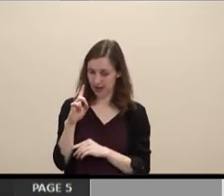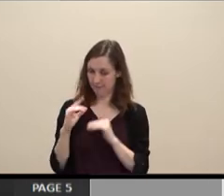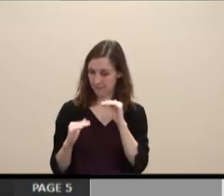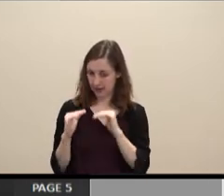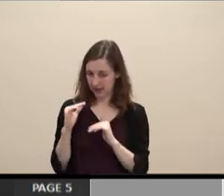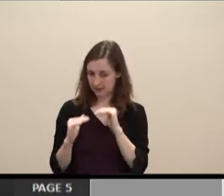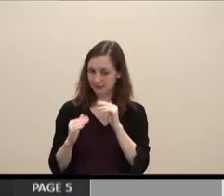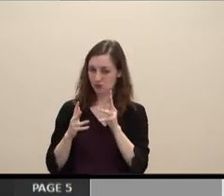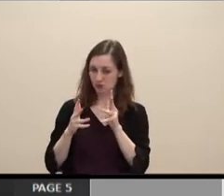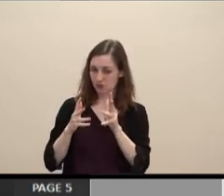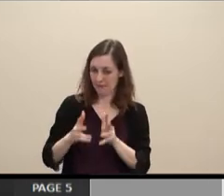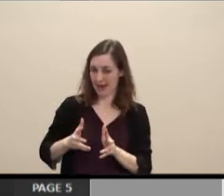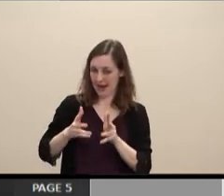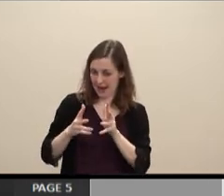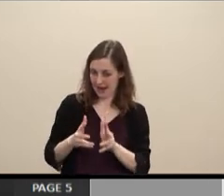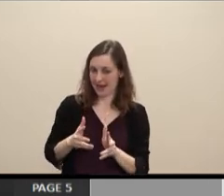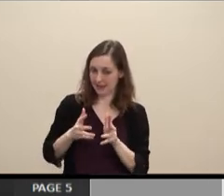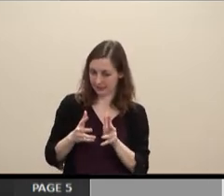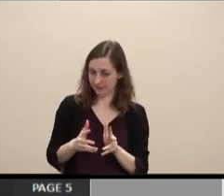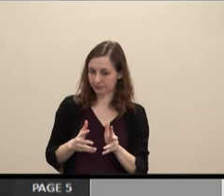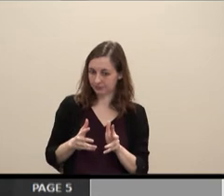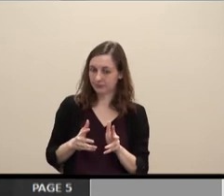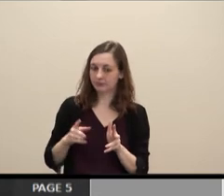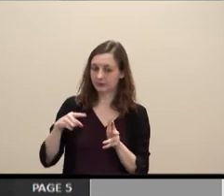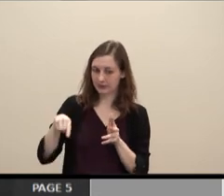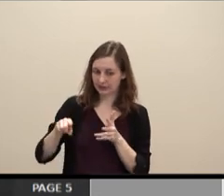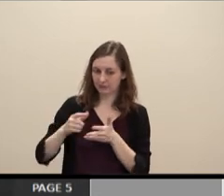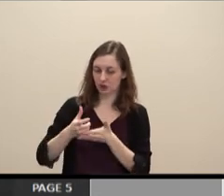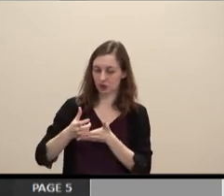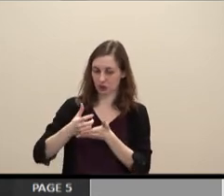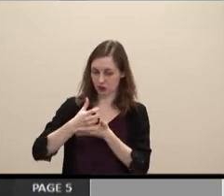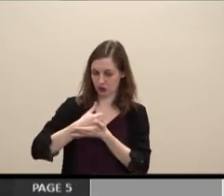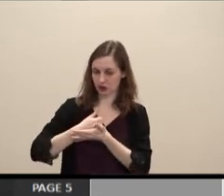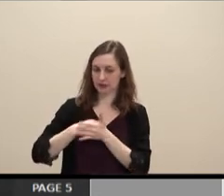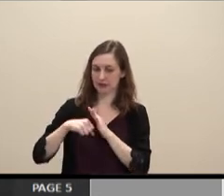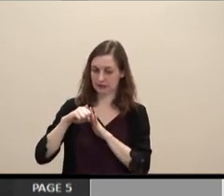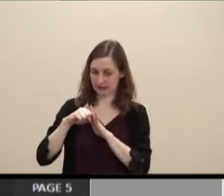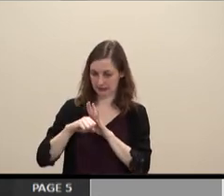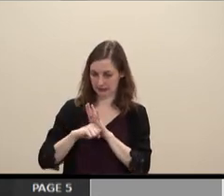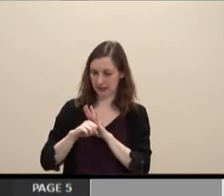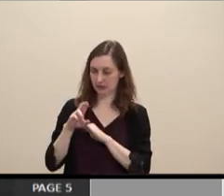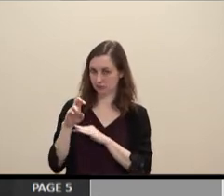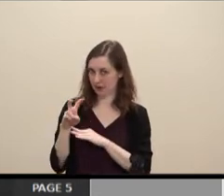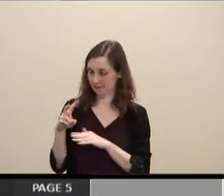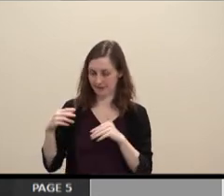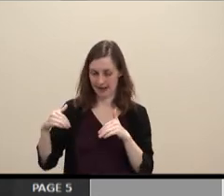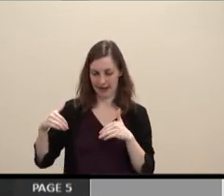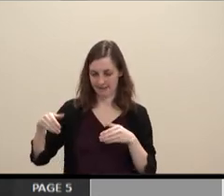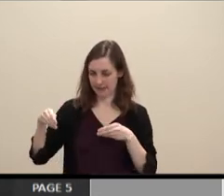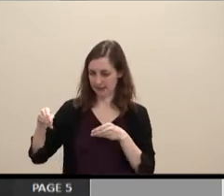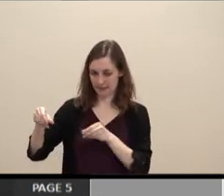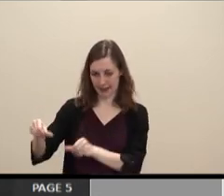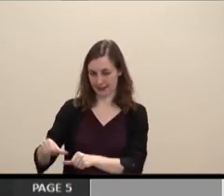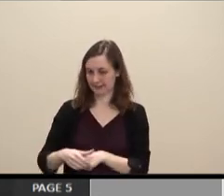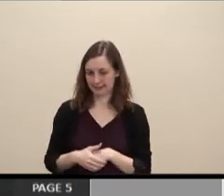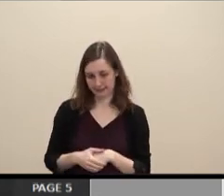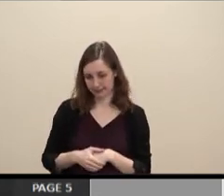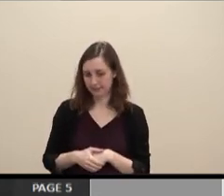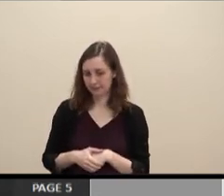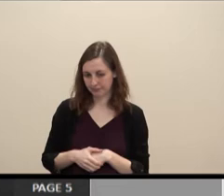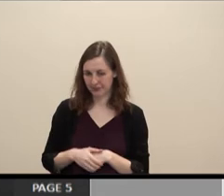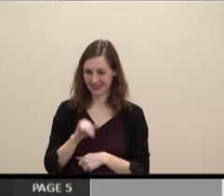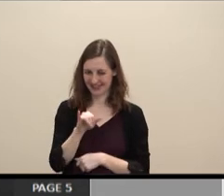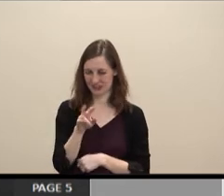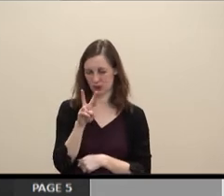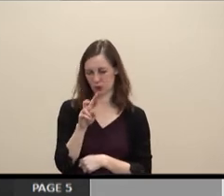in the transformation zone of where they have earned state revenues and have not yet spent them. And